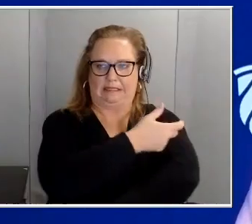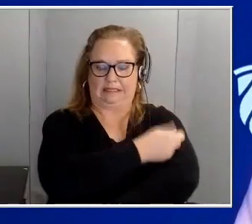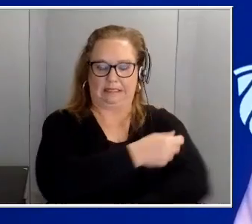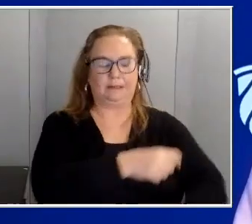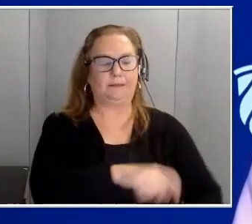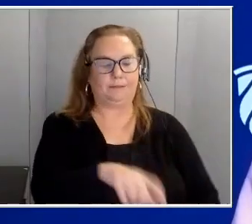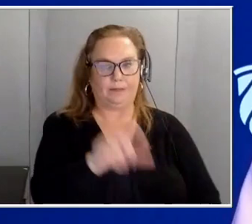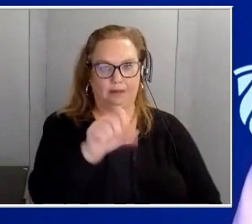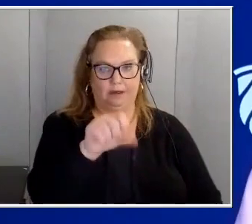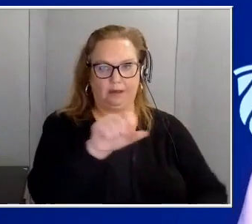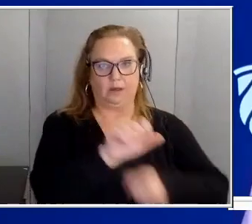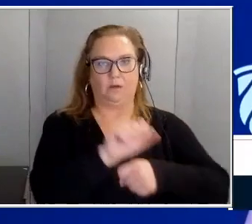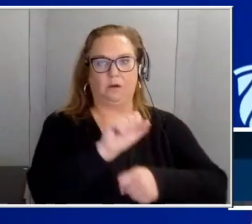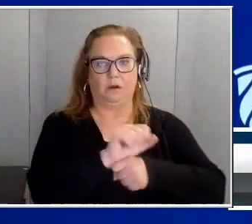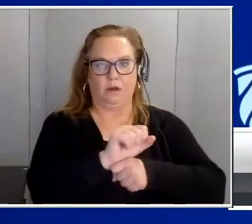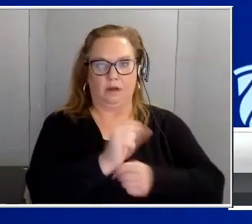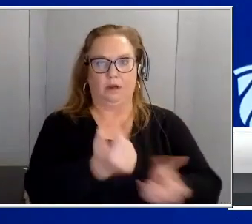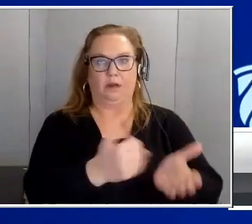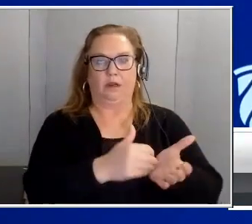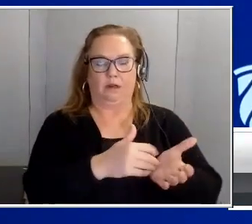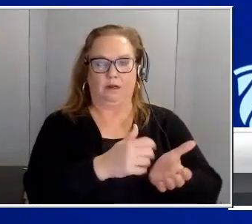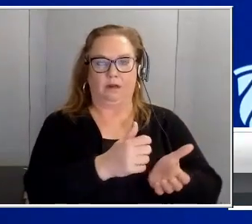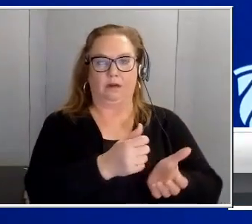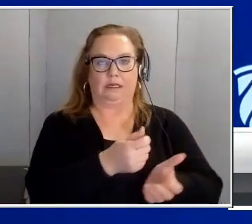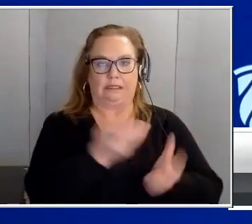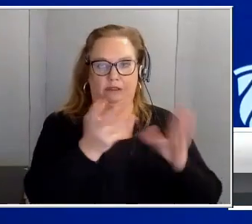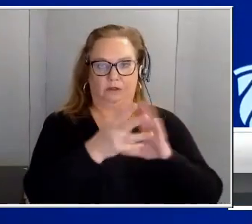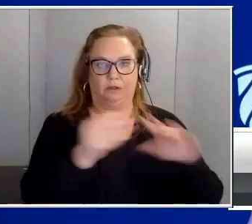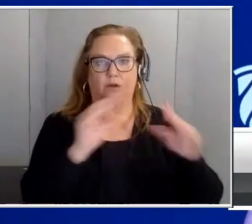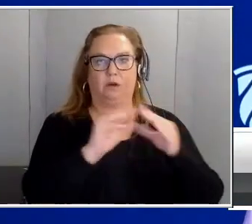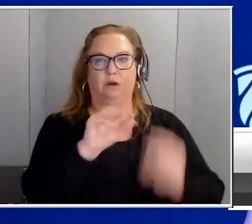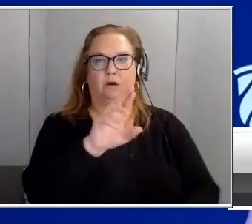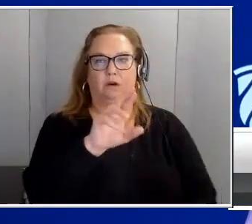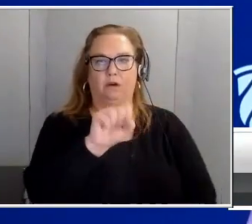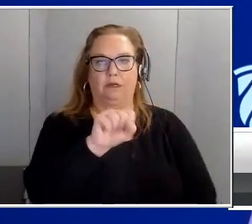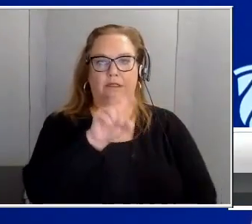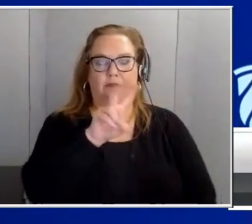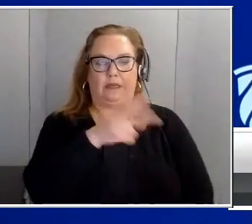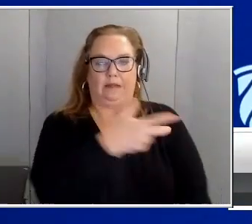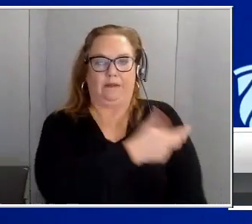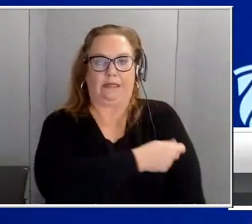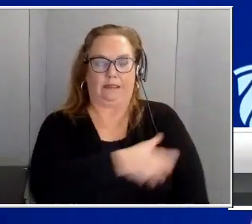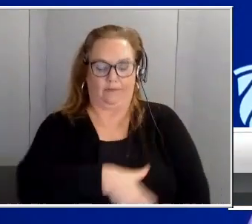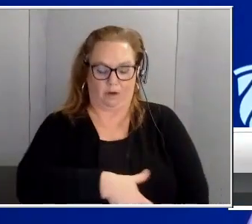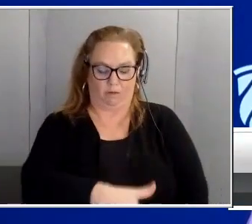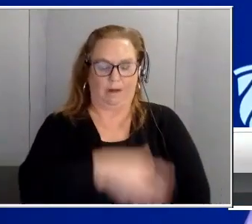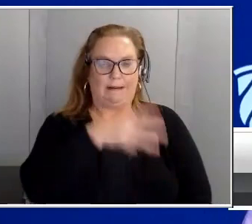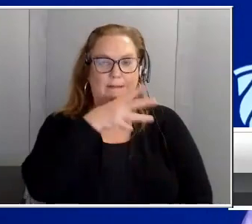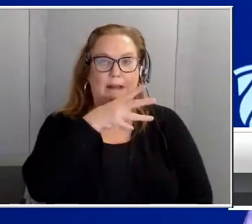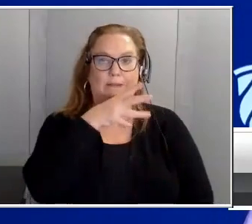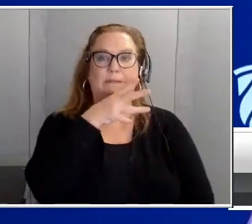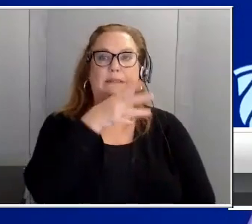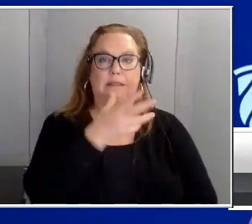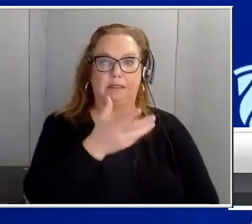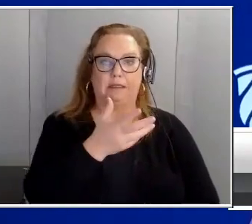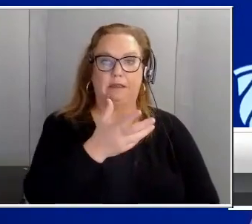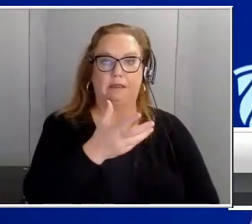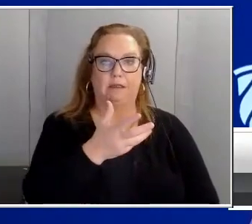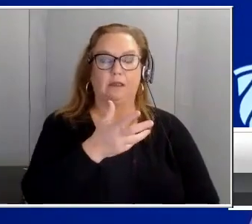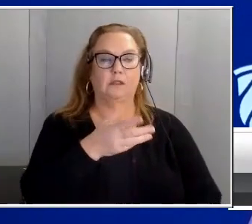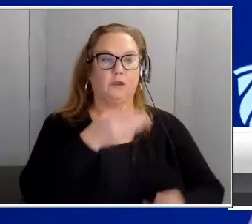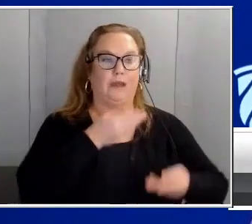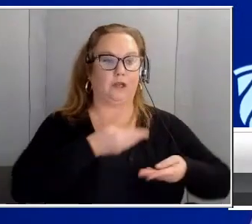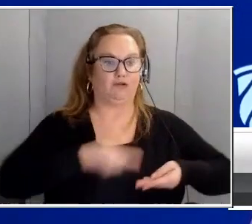they are working. Again, we've had a couple stories about the RSV vaccine that's given to pregnant moms. So that they can transfer